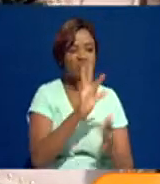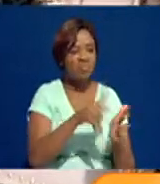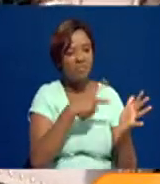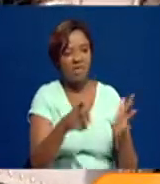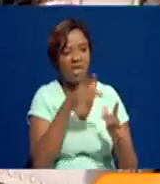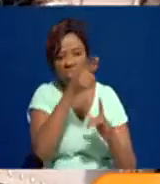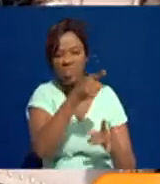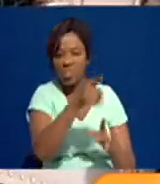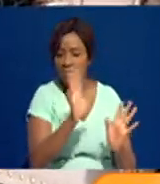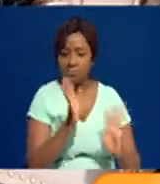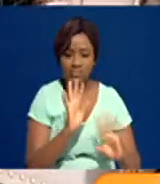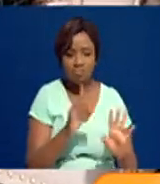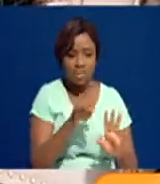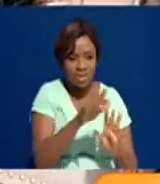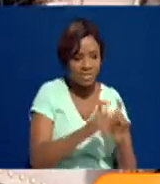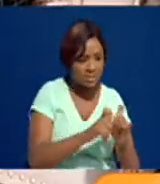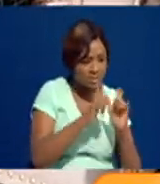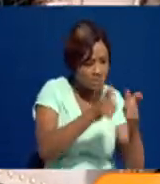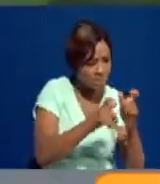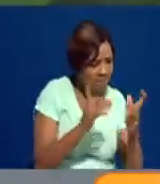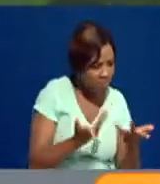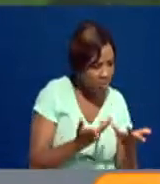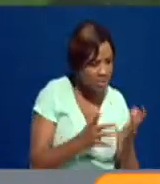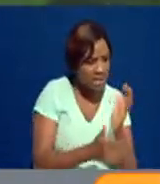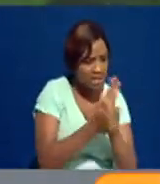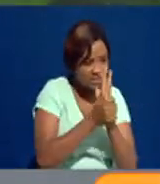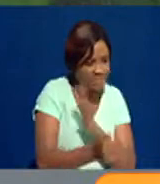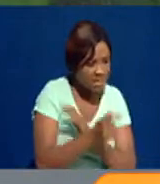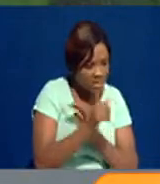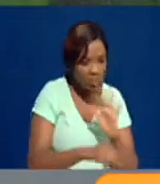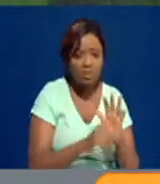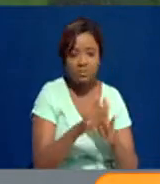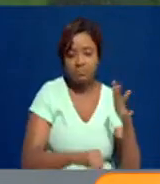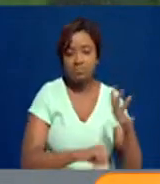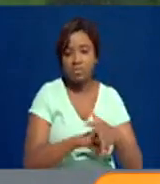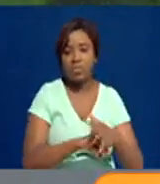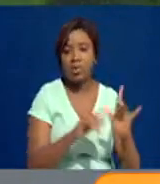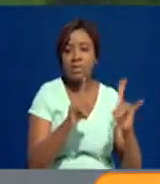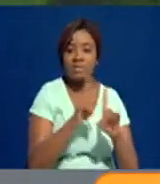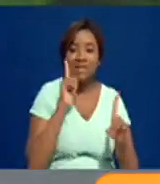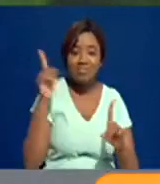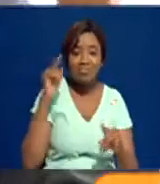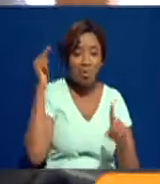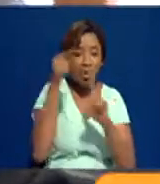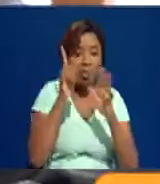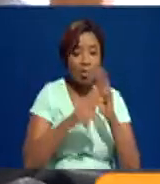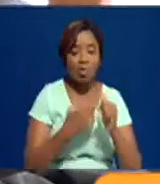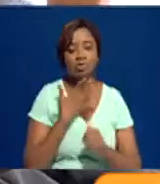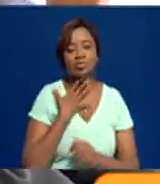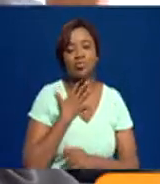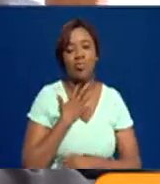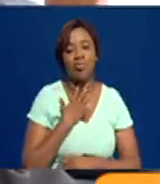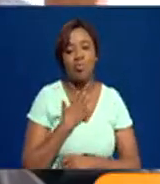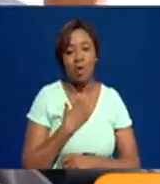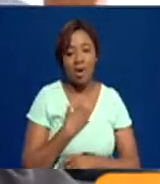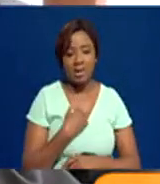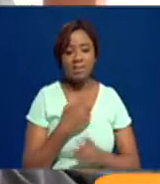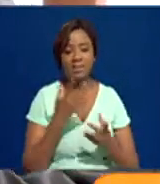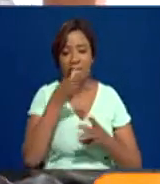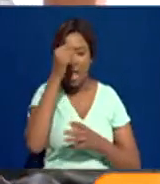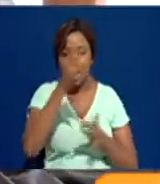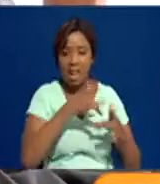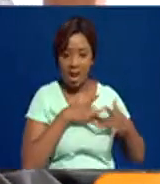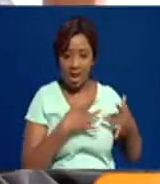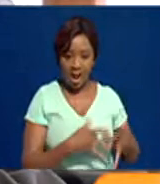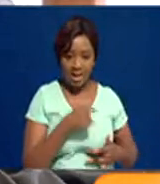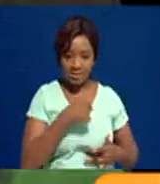who wants to join Kenya High and later become a cardiologist, also attributed her success to her brother Ransley Mayan, who was